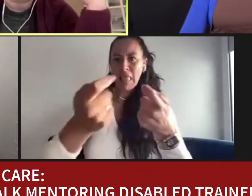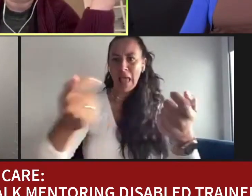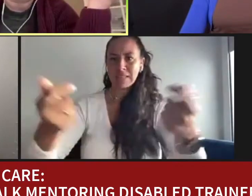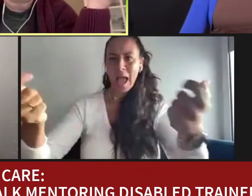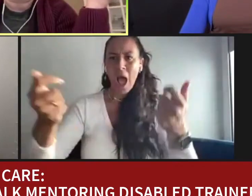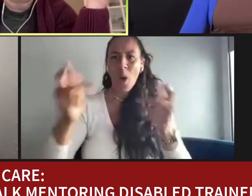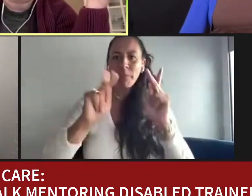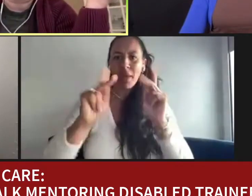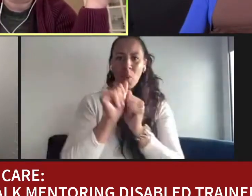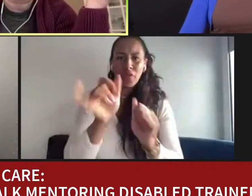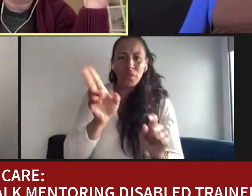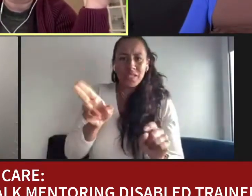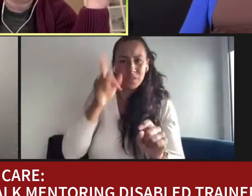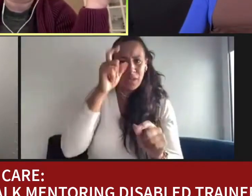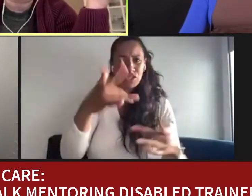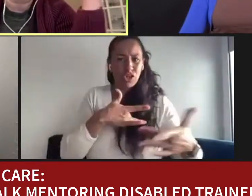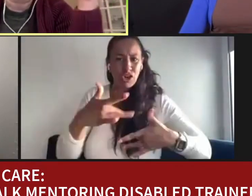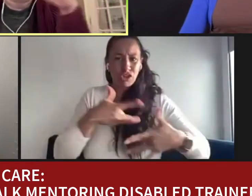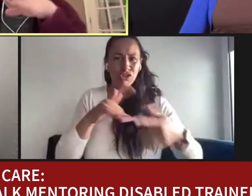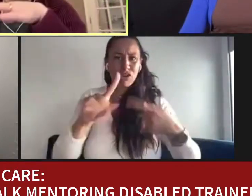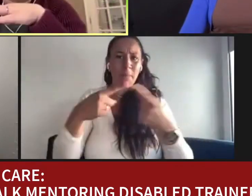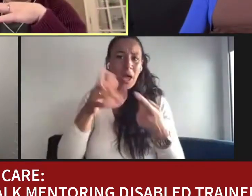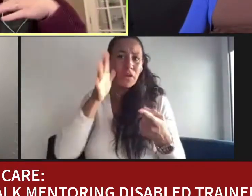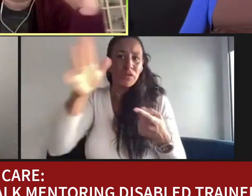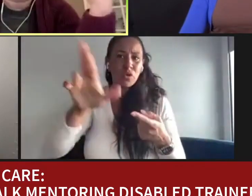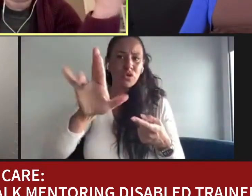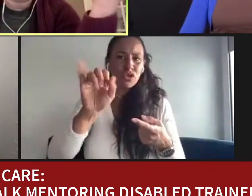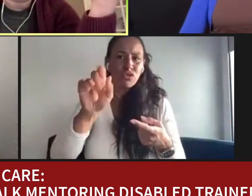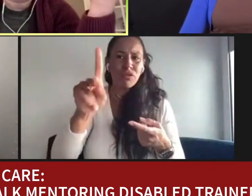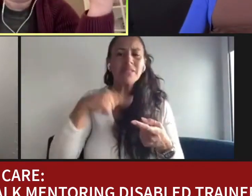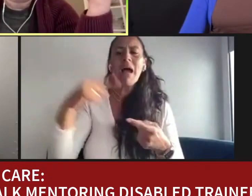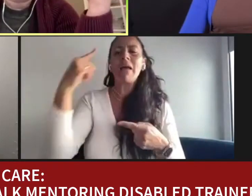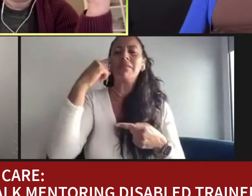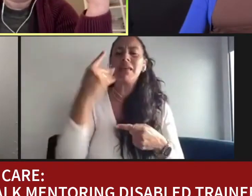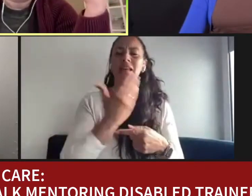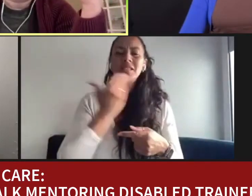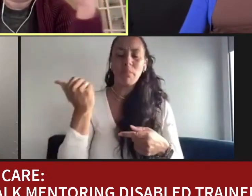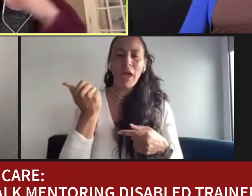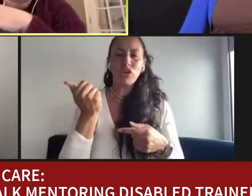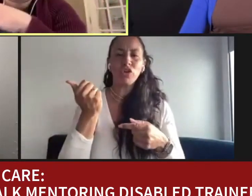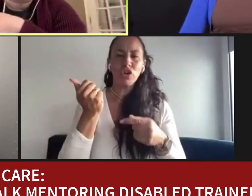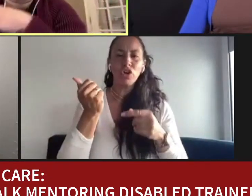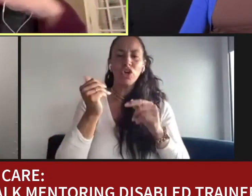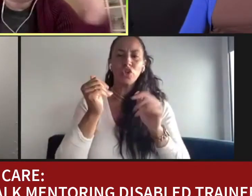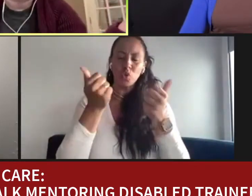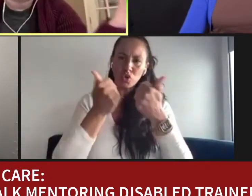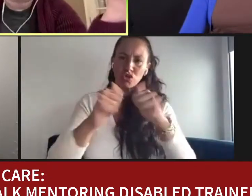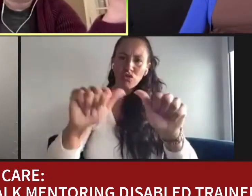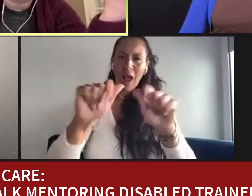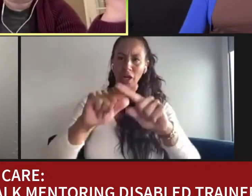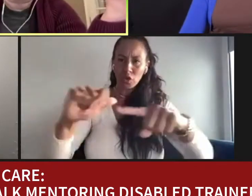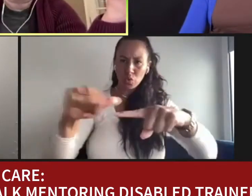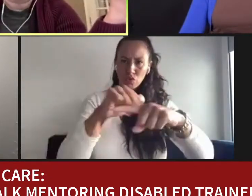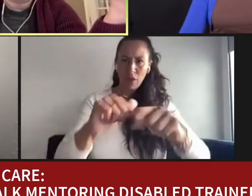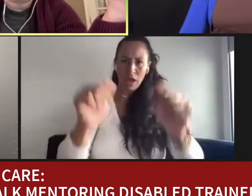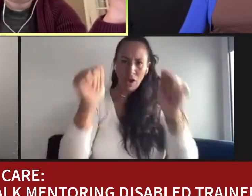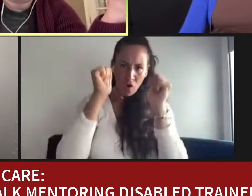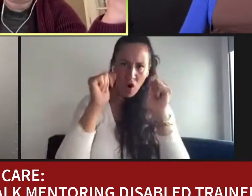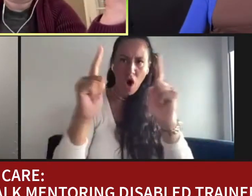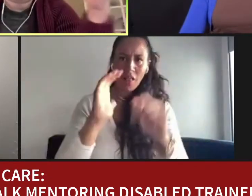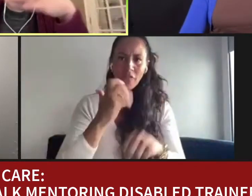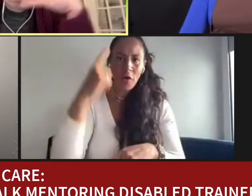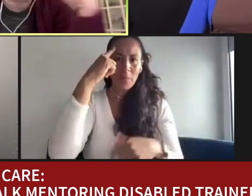you're concerned about some risk in the future, I think it's better to try to train all of our mental